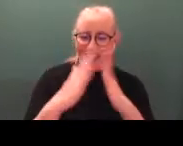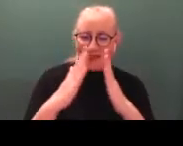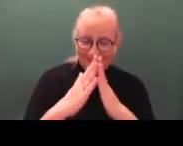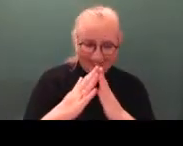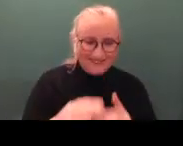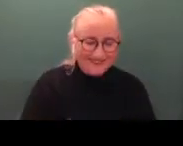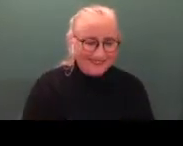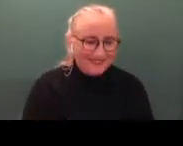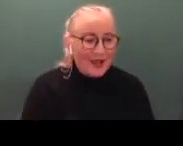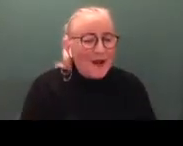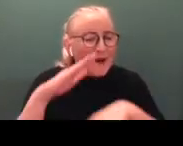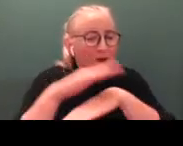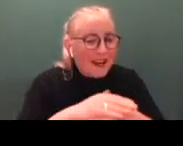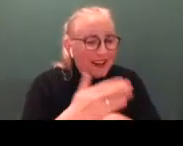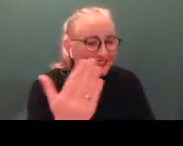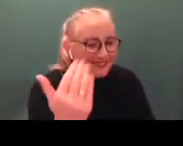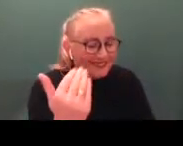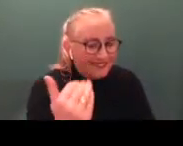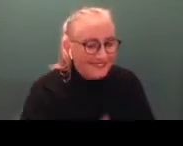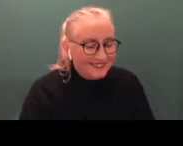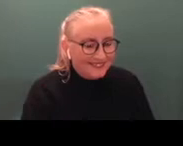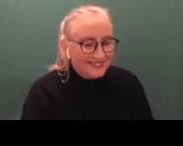is it? Where is it?